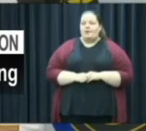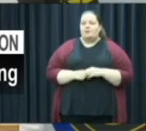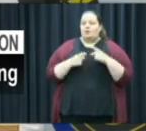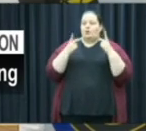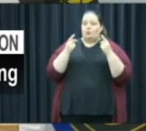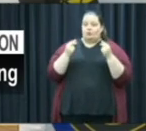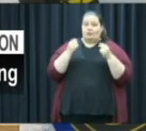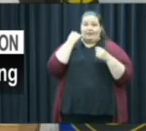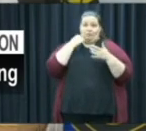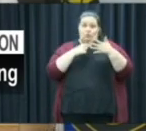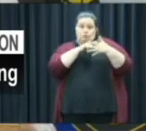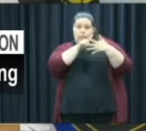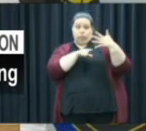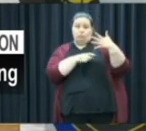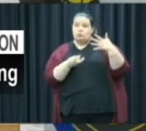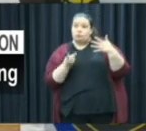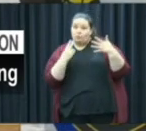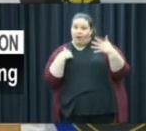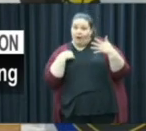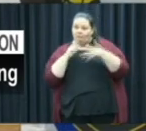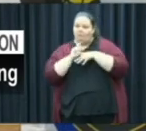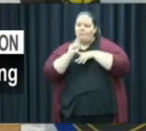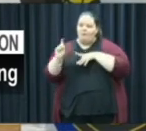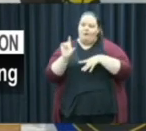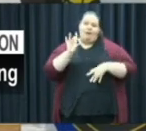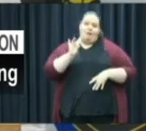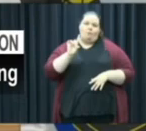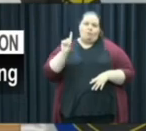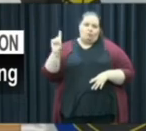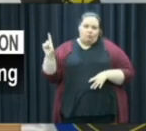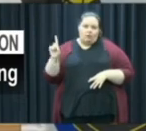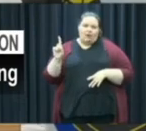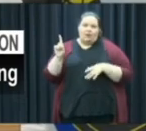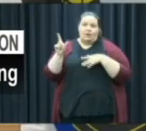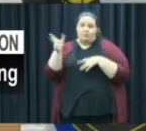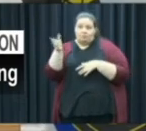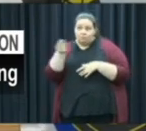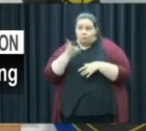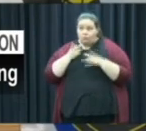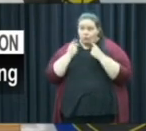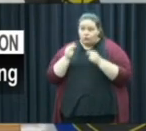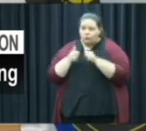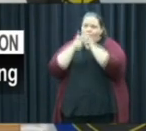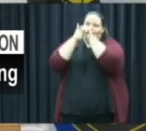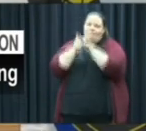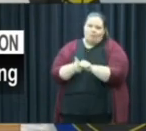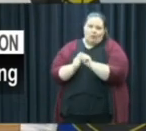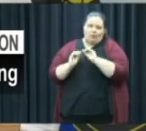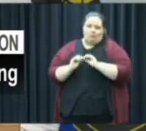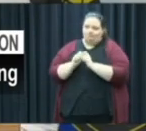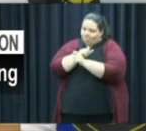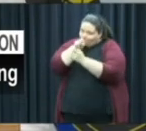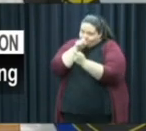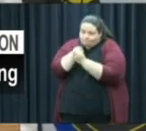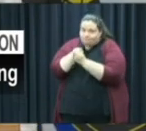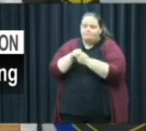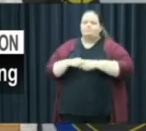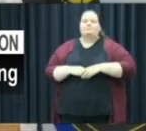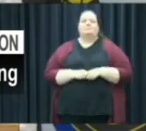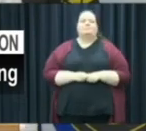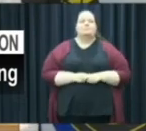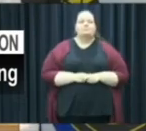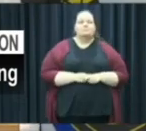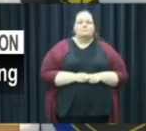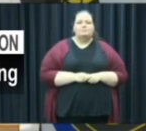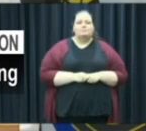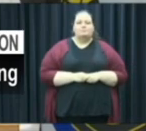811 immediately and then follow the instructions that you're given if you have some of those symptoms. Si vous, une personne que vous connaissez,